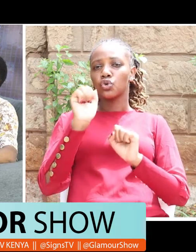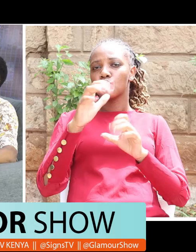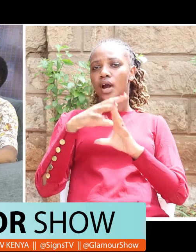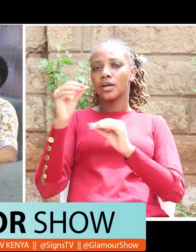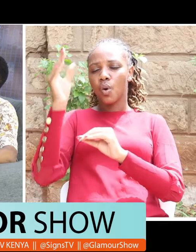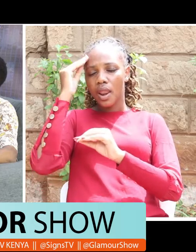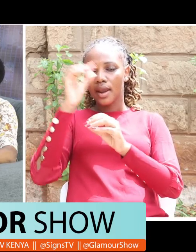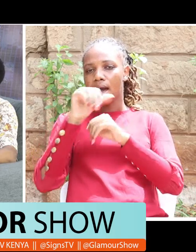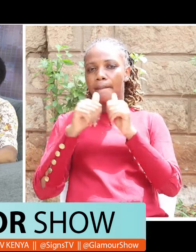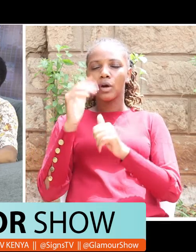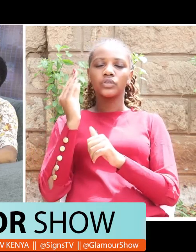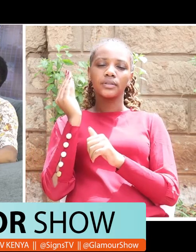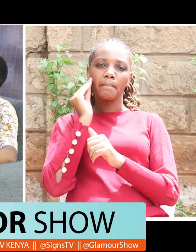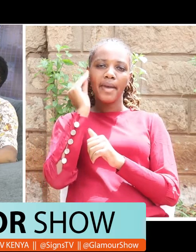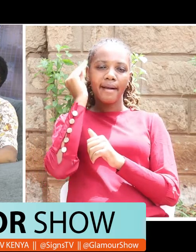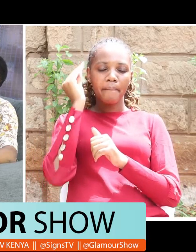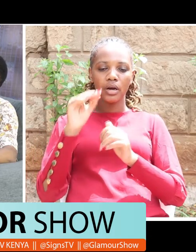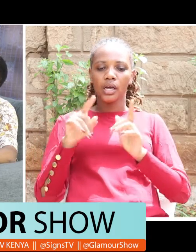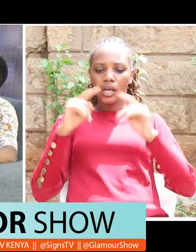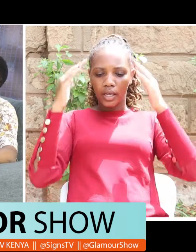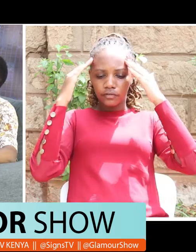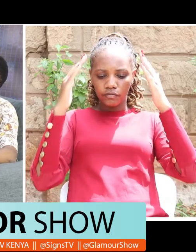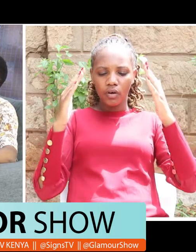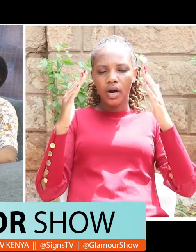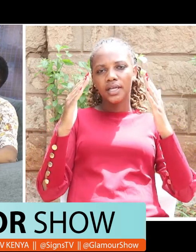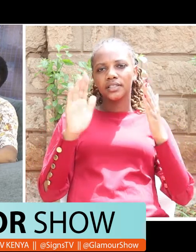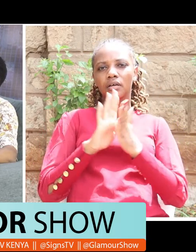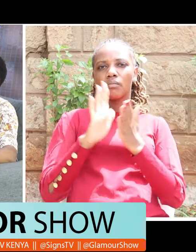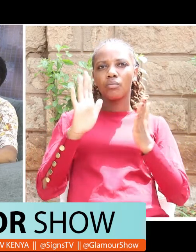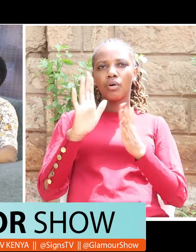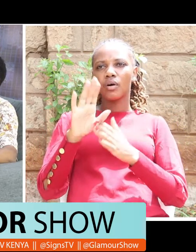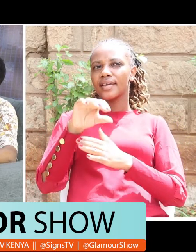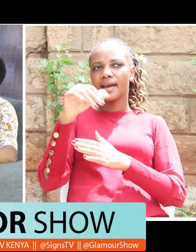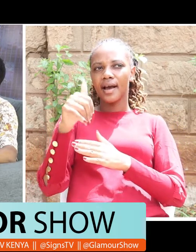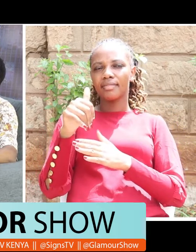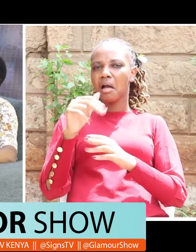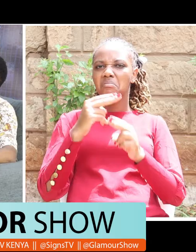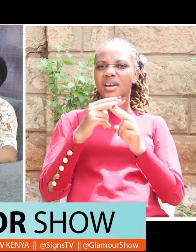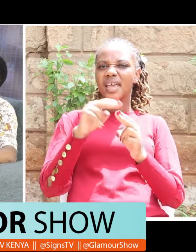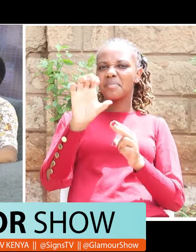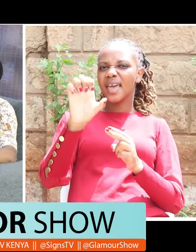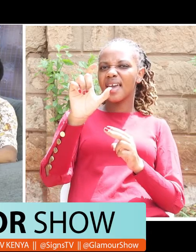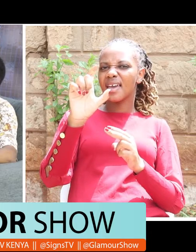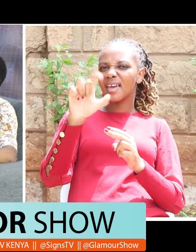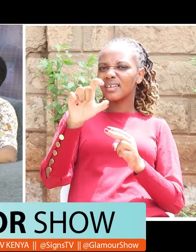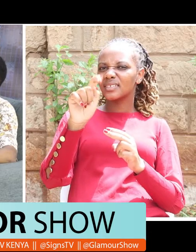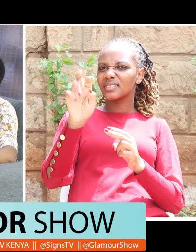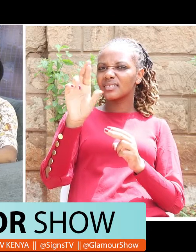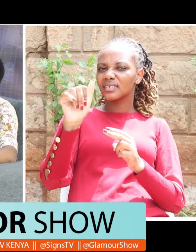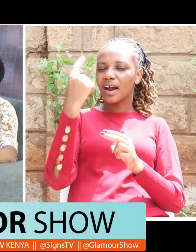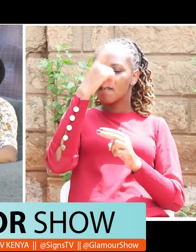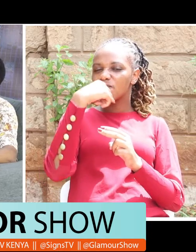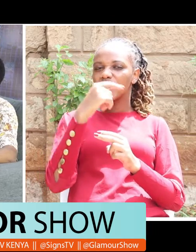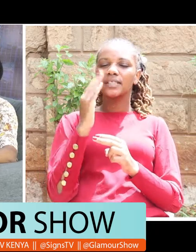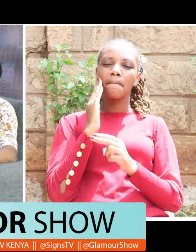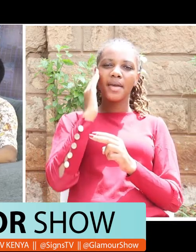learn about makeup, and you specialize in, for makeup, you specialize in extra face makeup, for filmmaking and